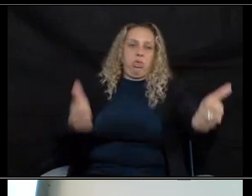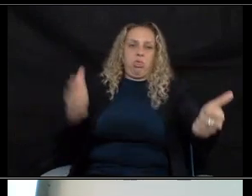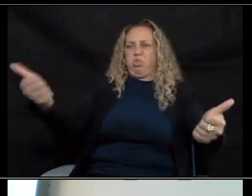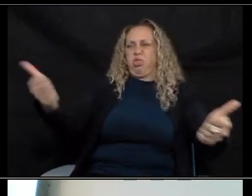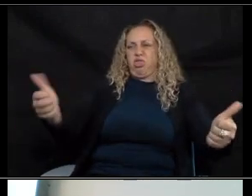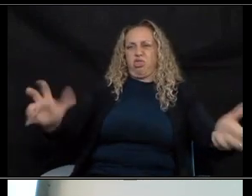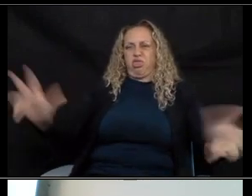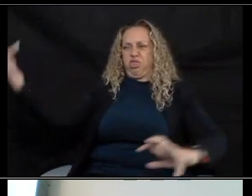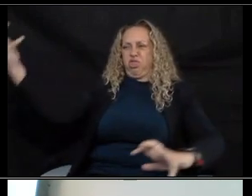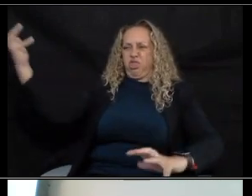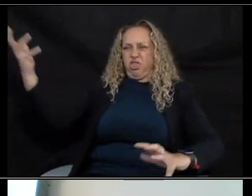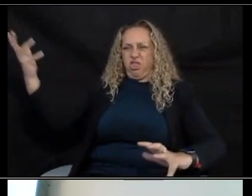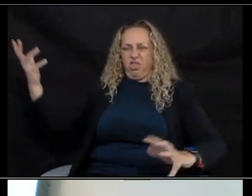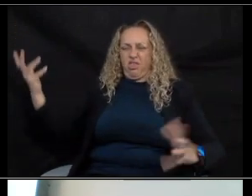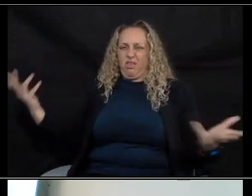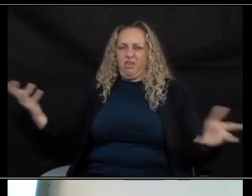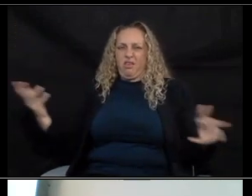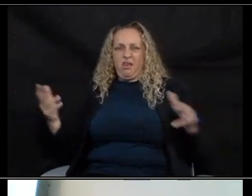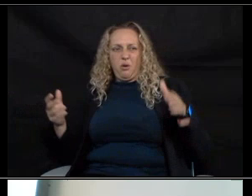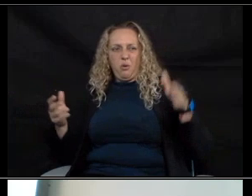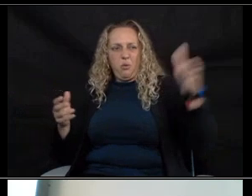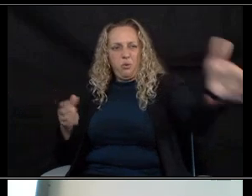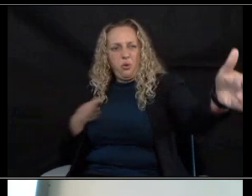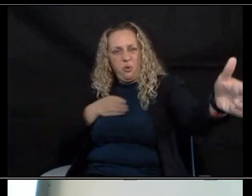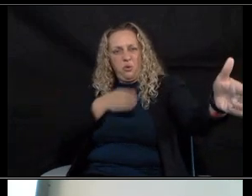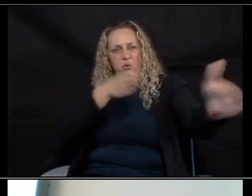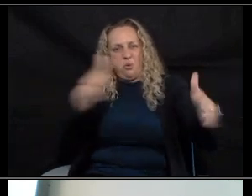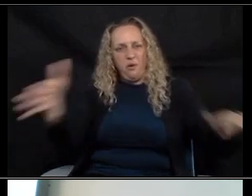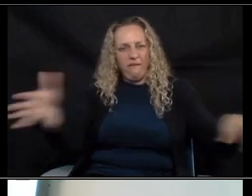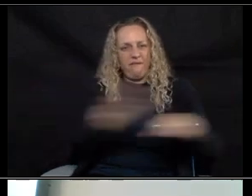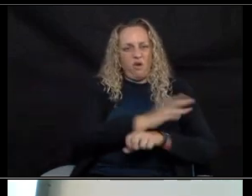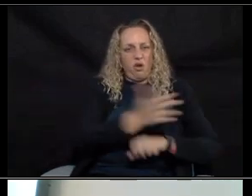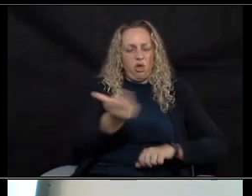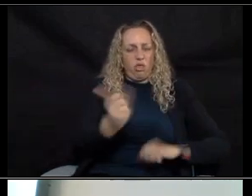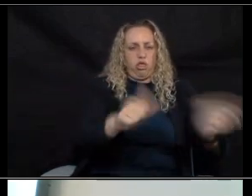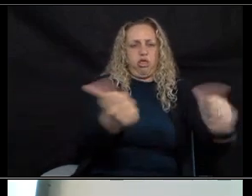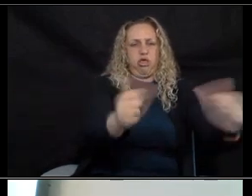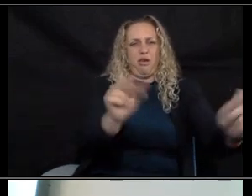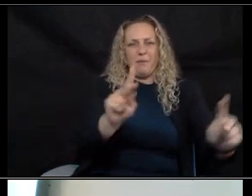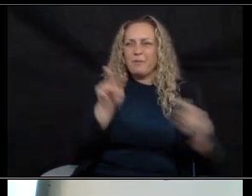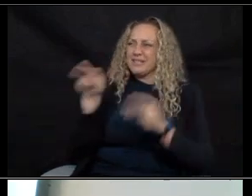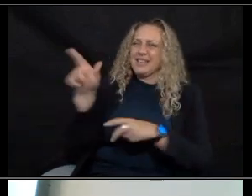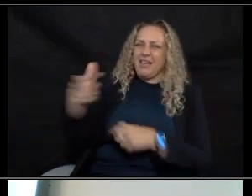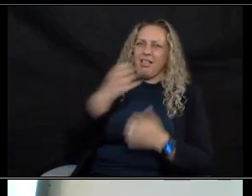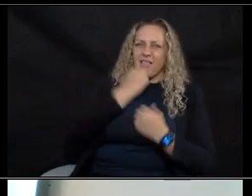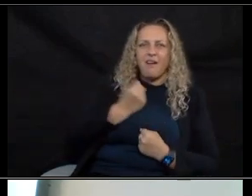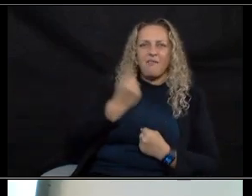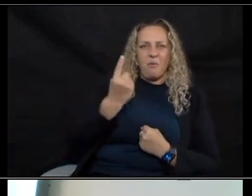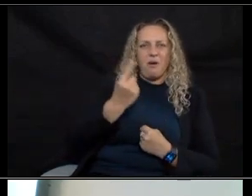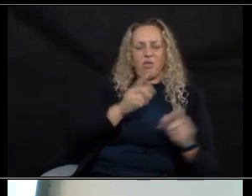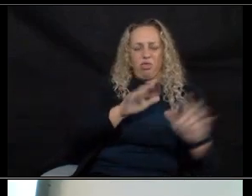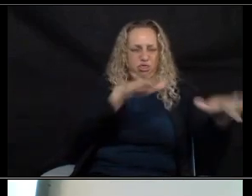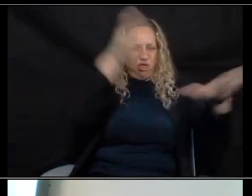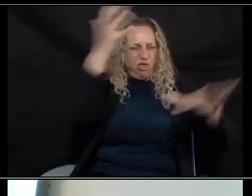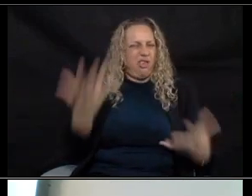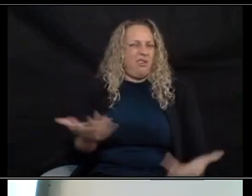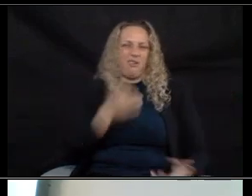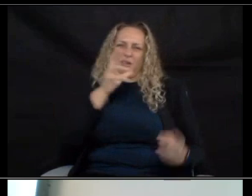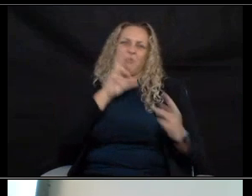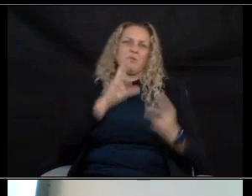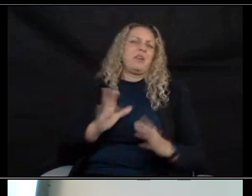an entire two rows, knowing that people come out on the weekends to see their loved ones. So